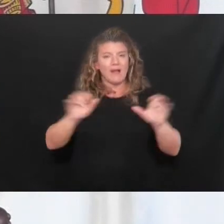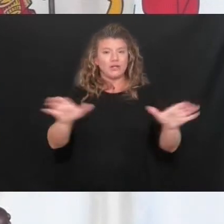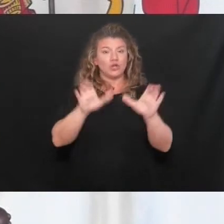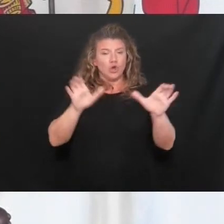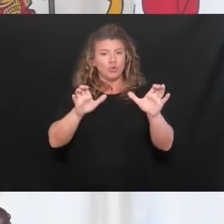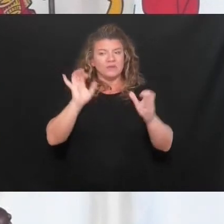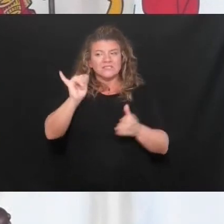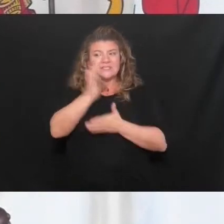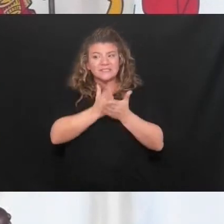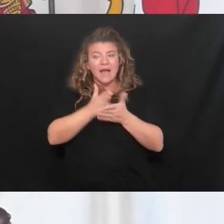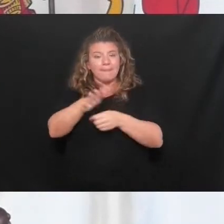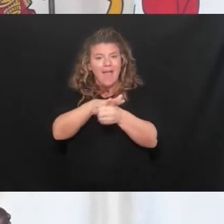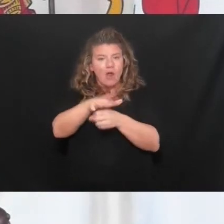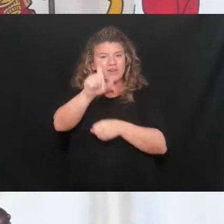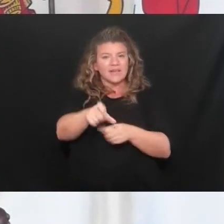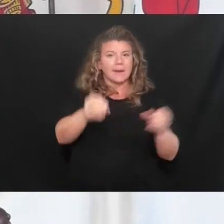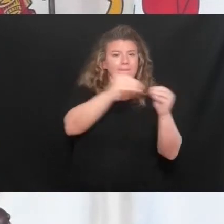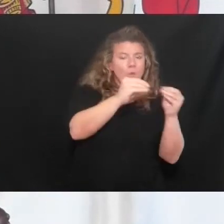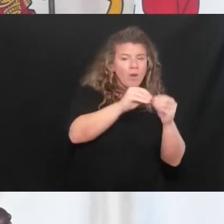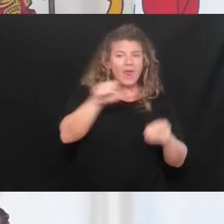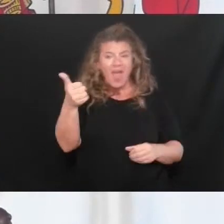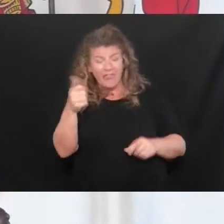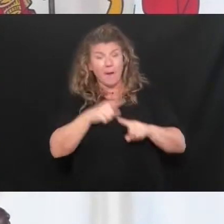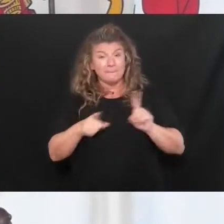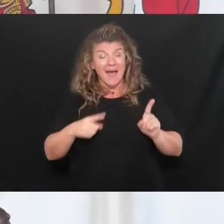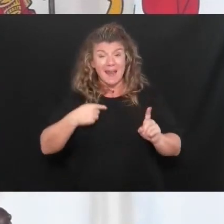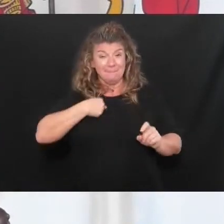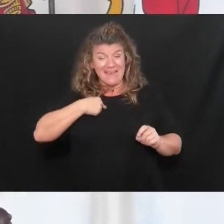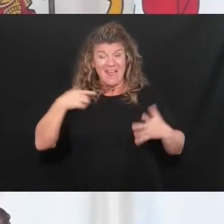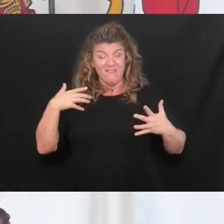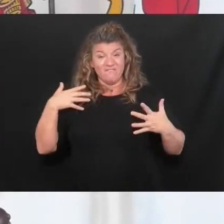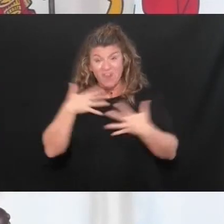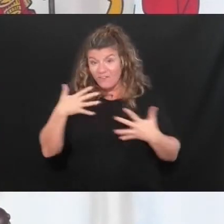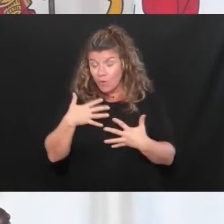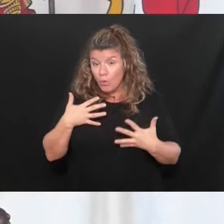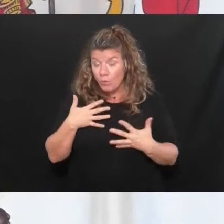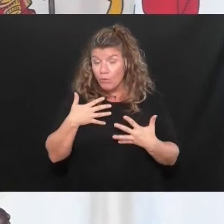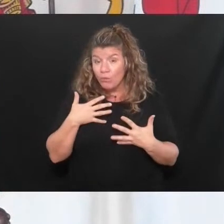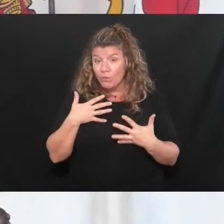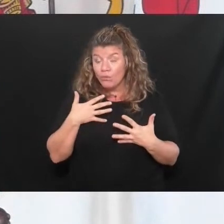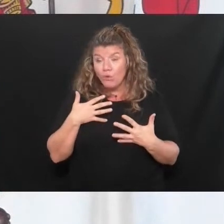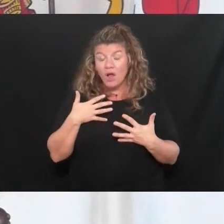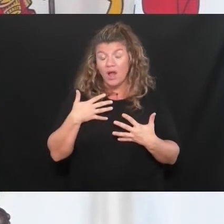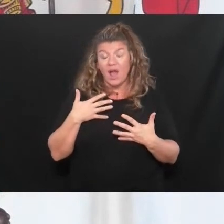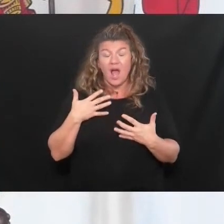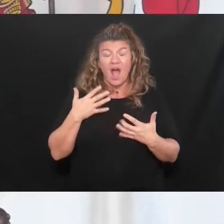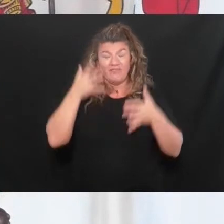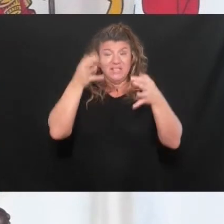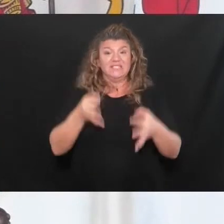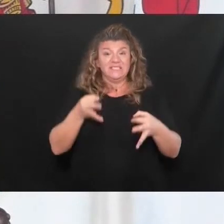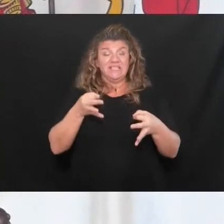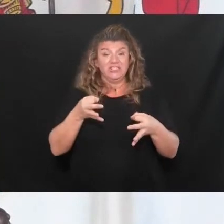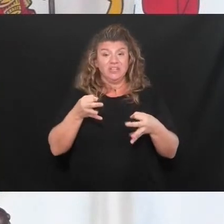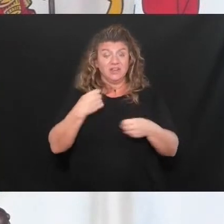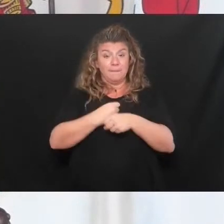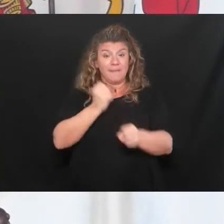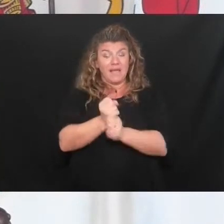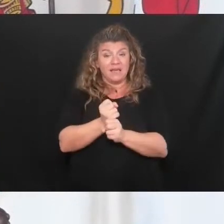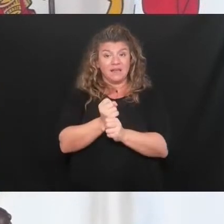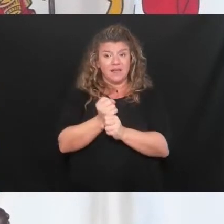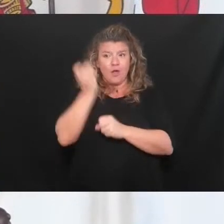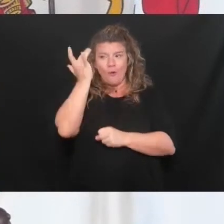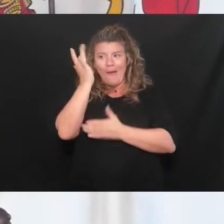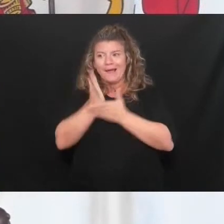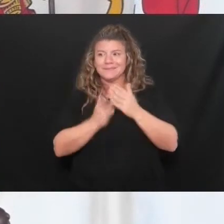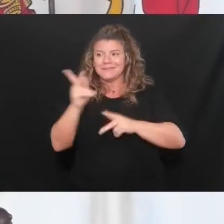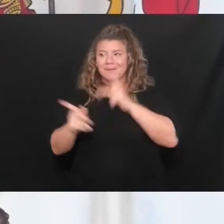But I'm not going to be fearful, Paul, of what, you know, of a decision, because some people